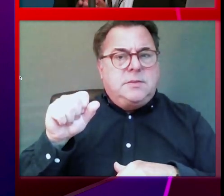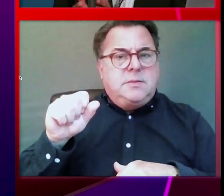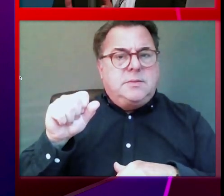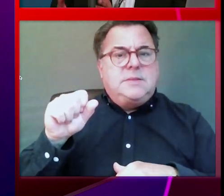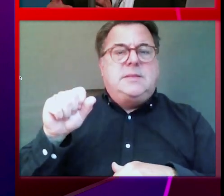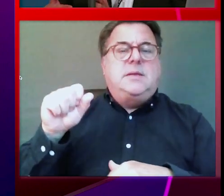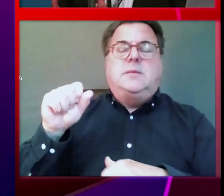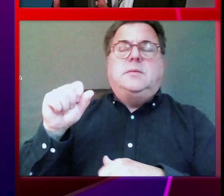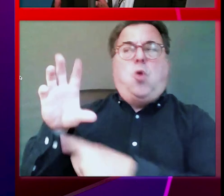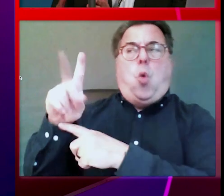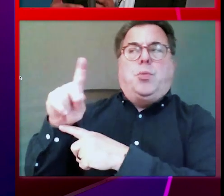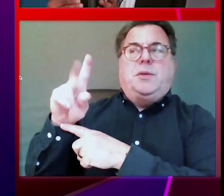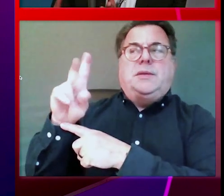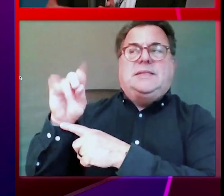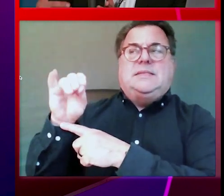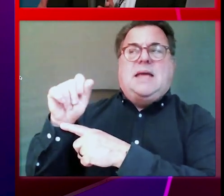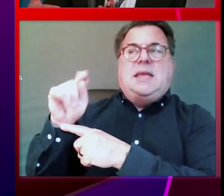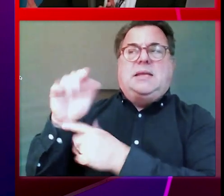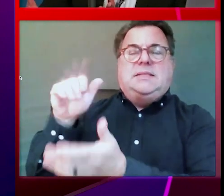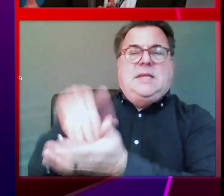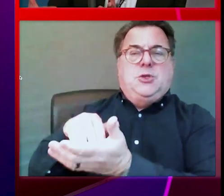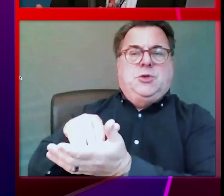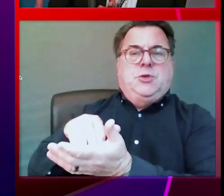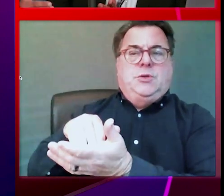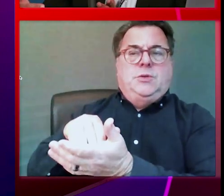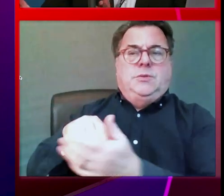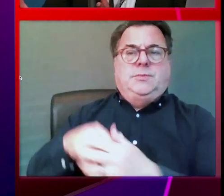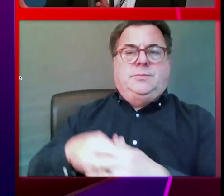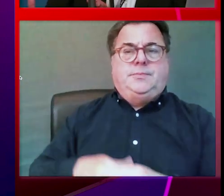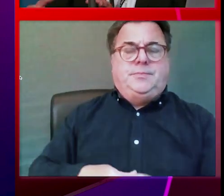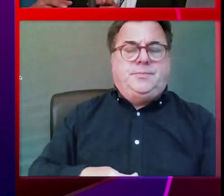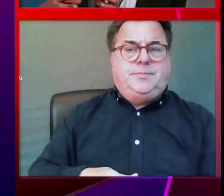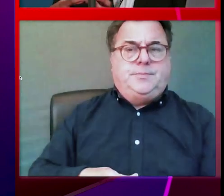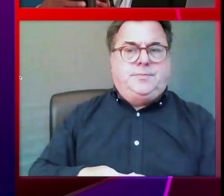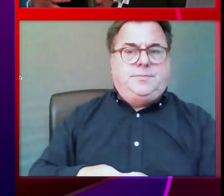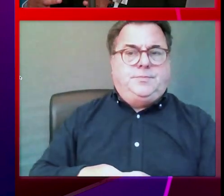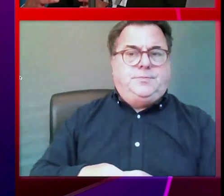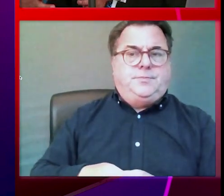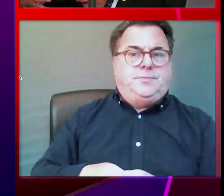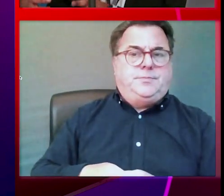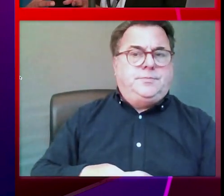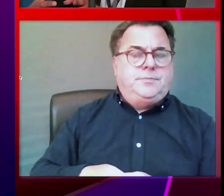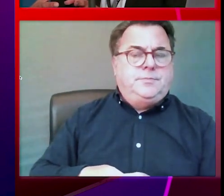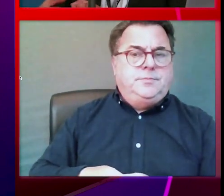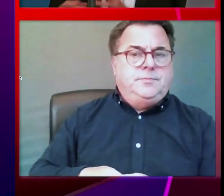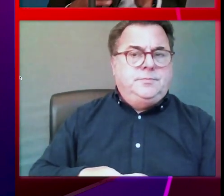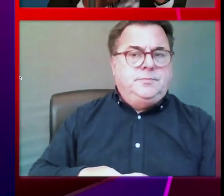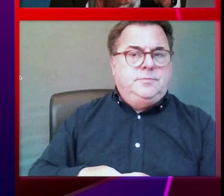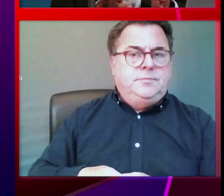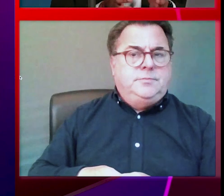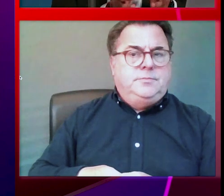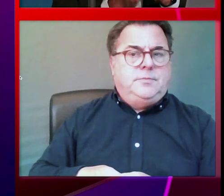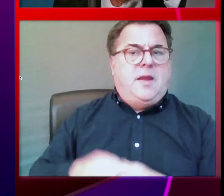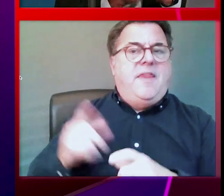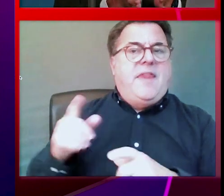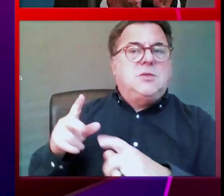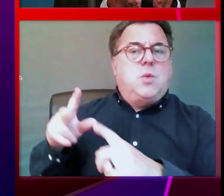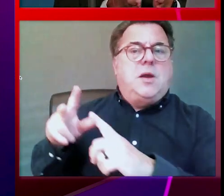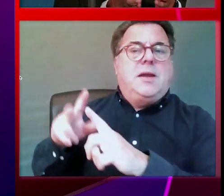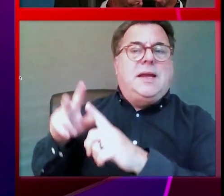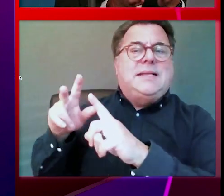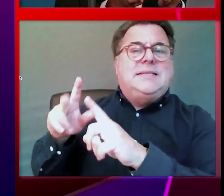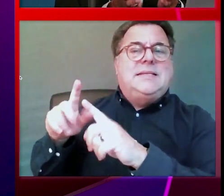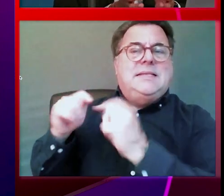right. where we have the Thales CipherTrust Cloud Key Manager along with the Luna HSM. That's where the key material is residing. So what we have